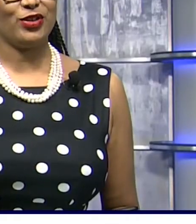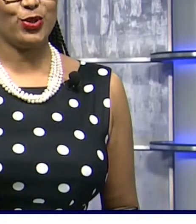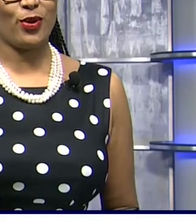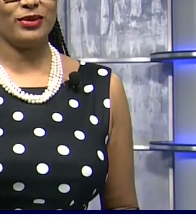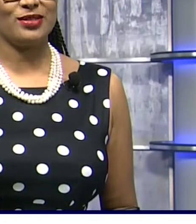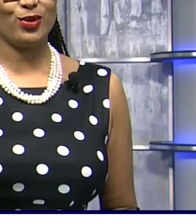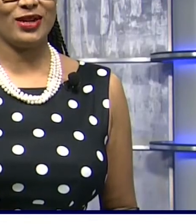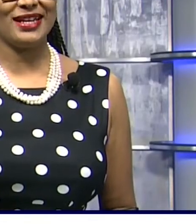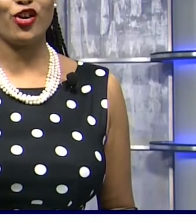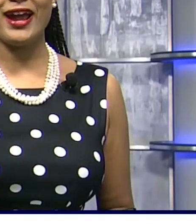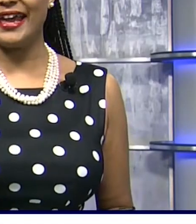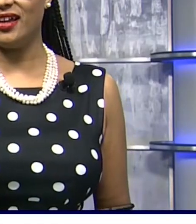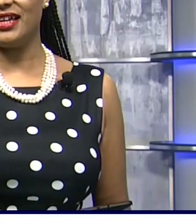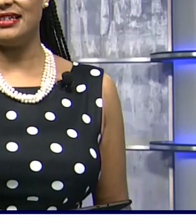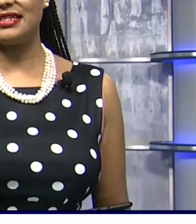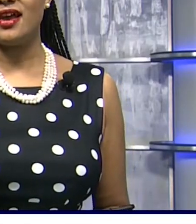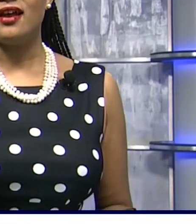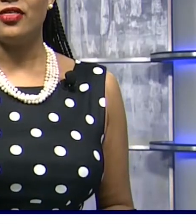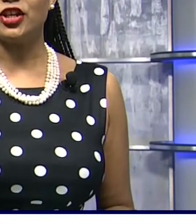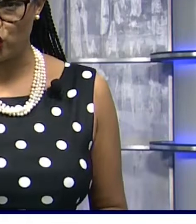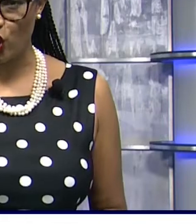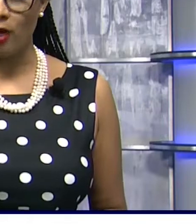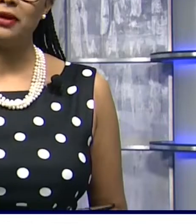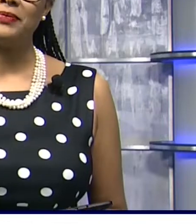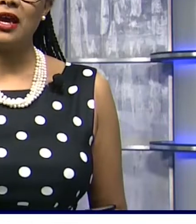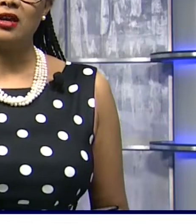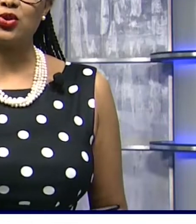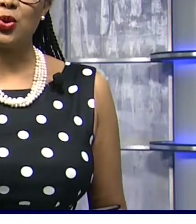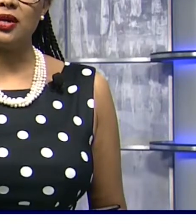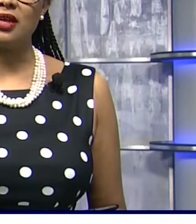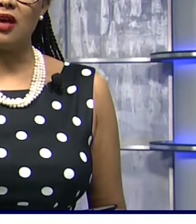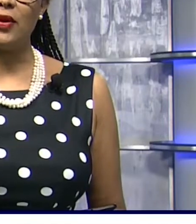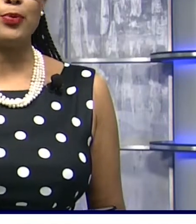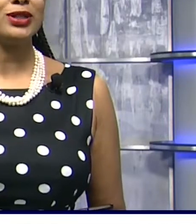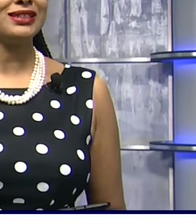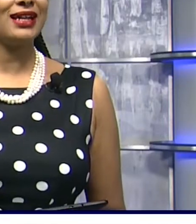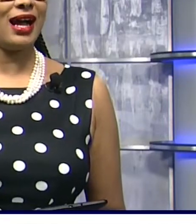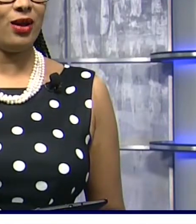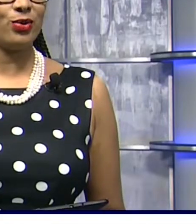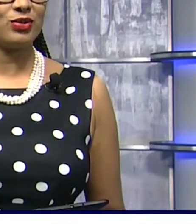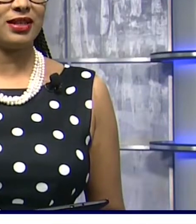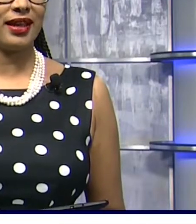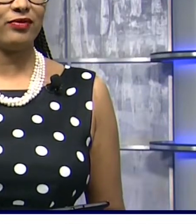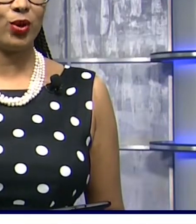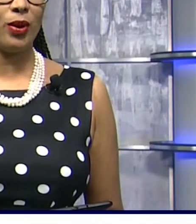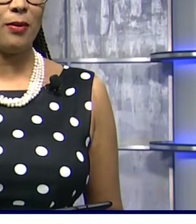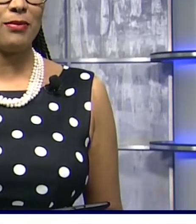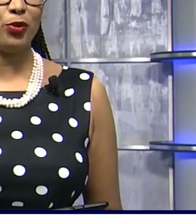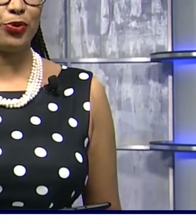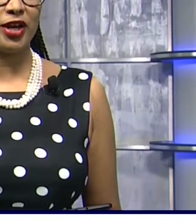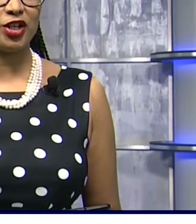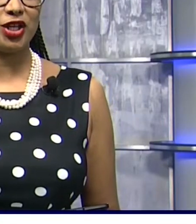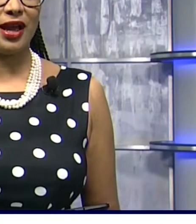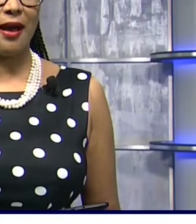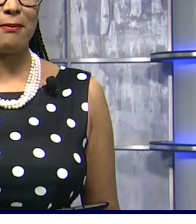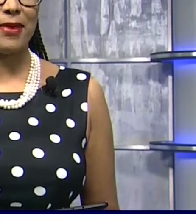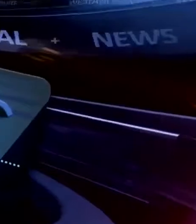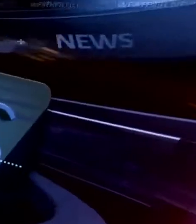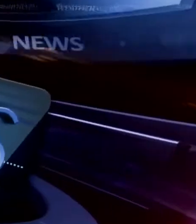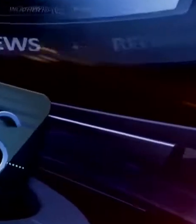A very good evening to you. I'm Lisa Lord, and in our headlines, the Attorney General responds to queries about the appointment of a second